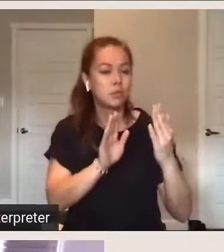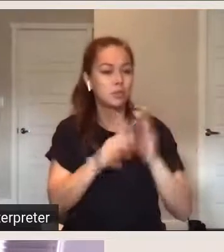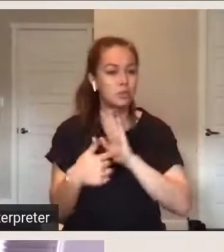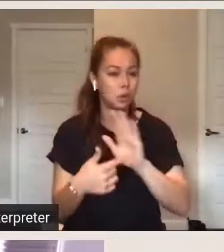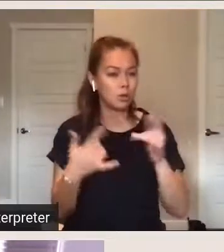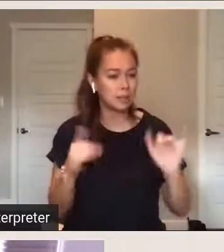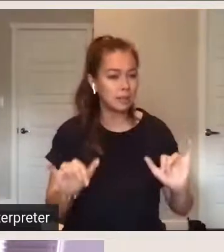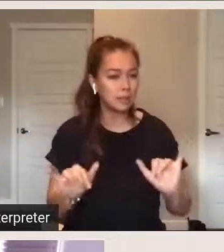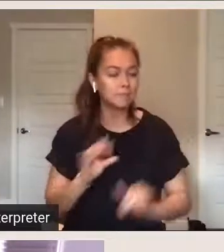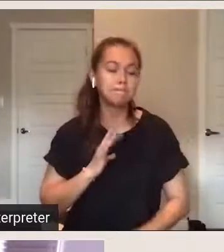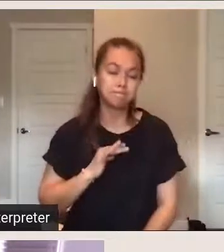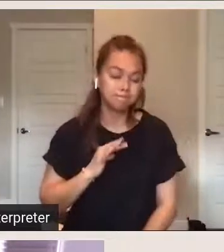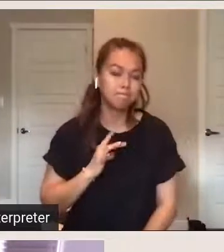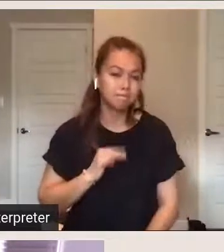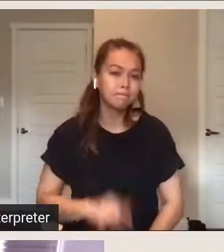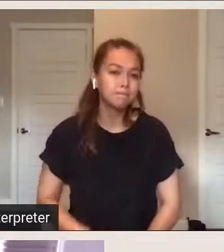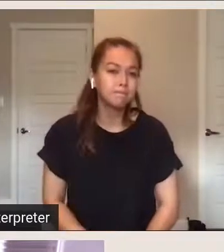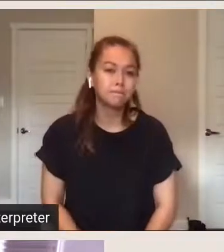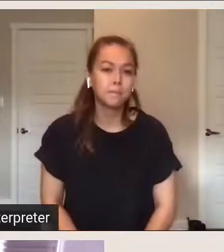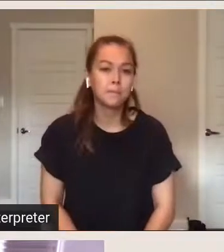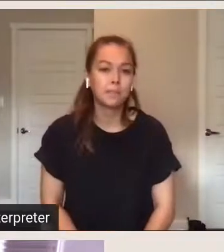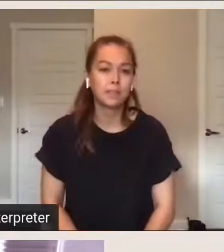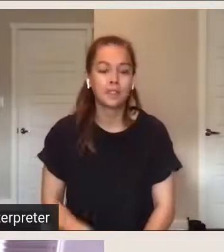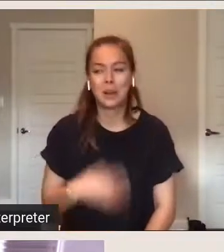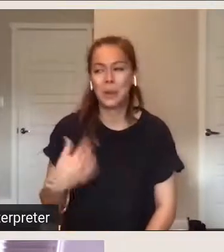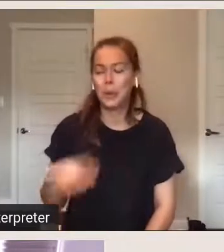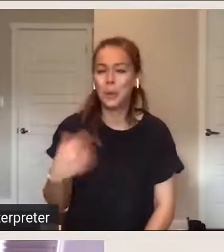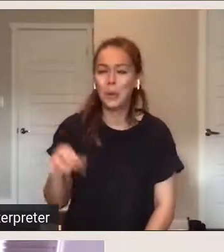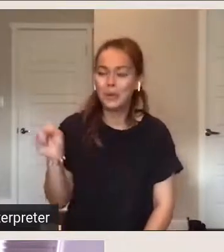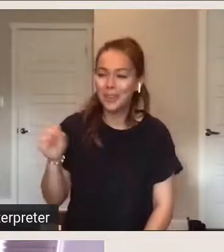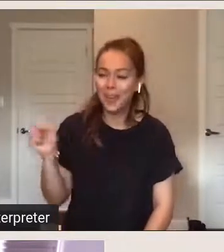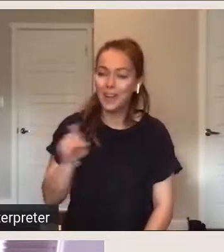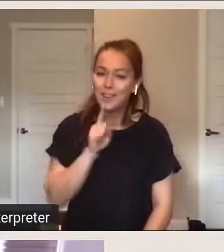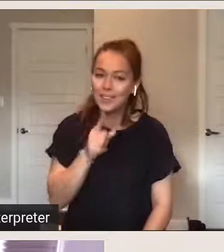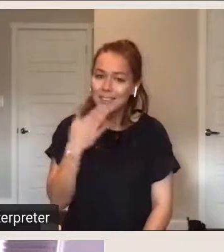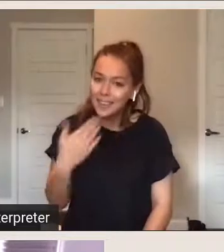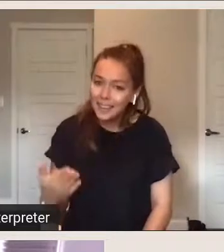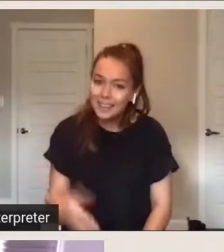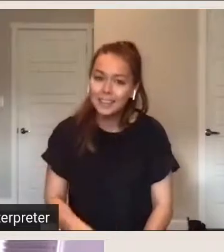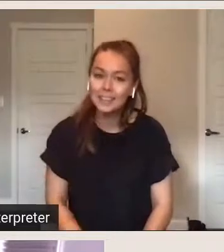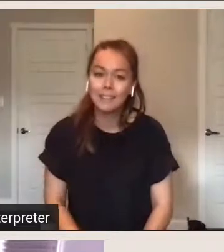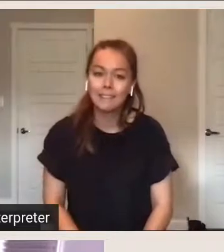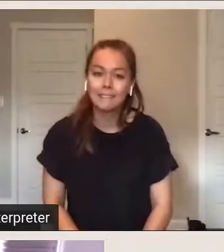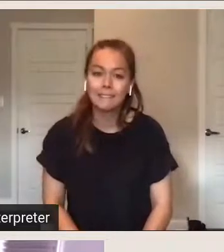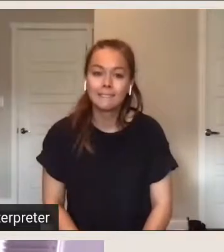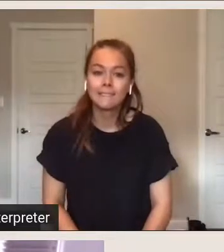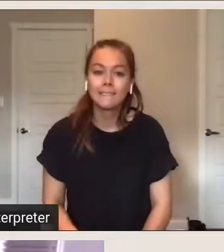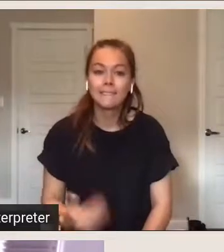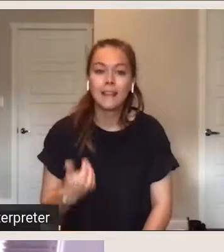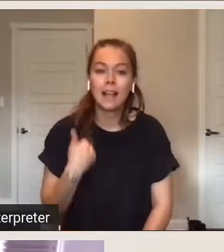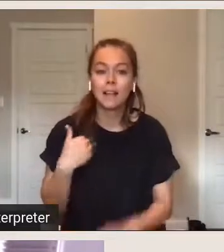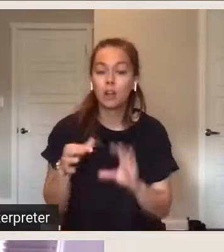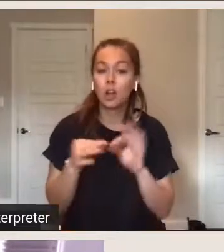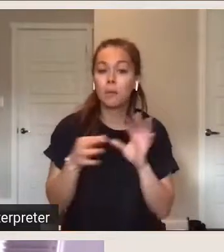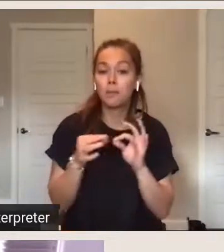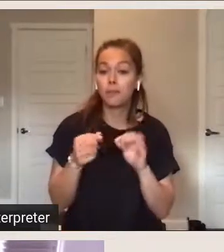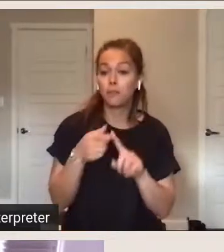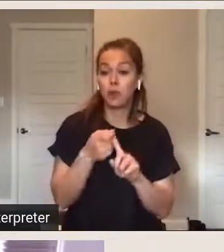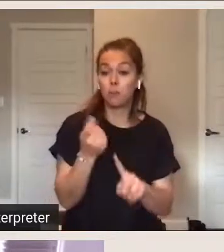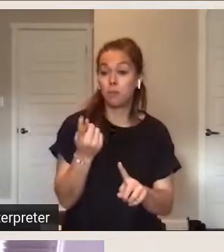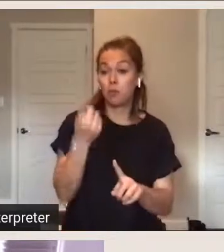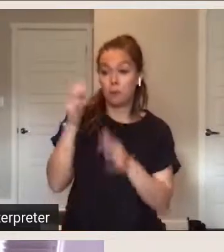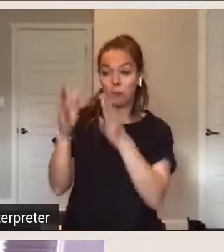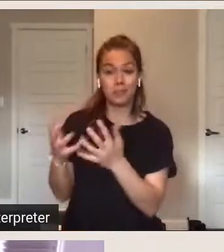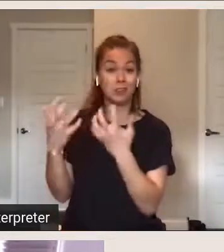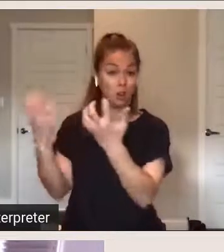Yeah. Yeah, really, thank you. Actually, I have a comment here for both of you, Hao and Diva, from one of our